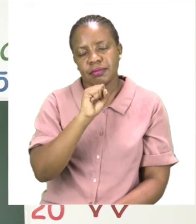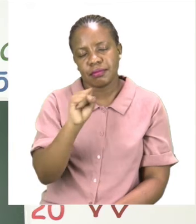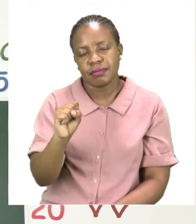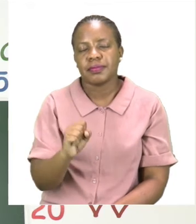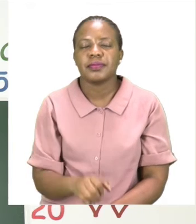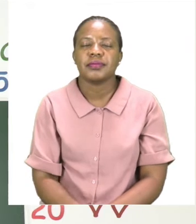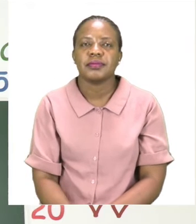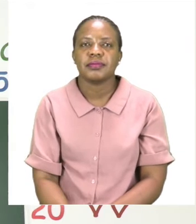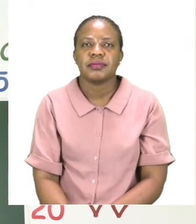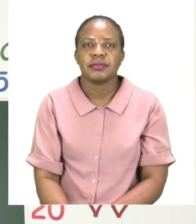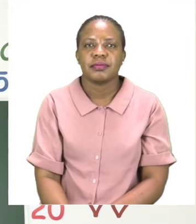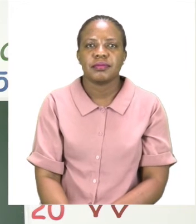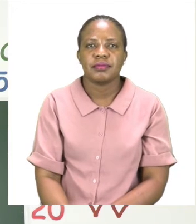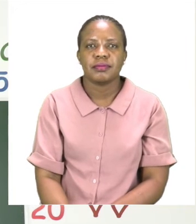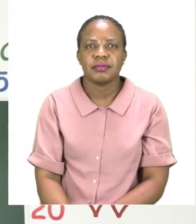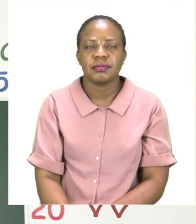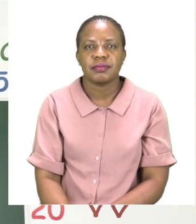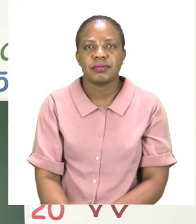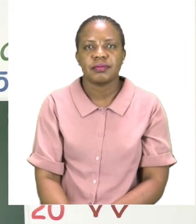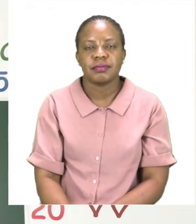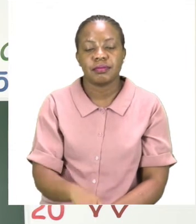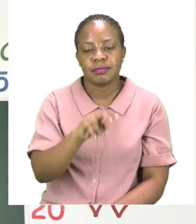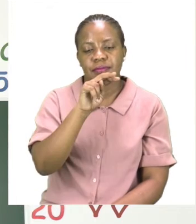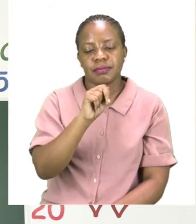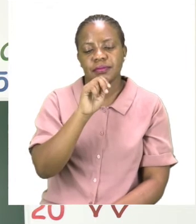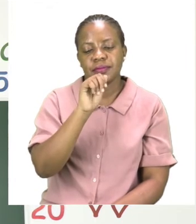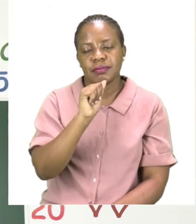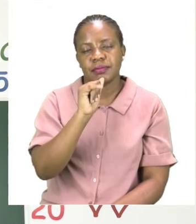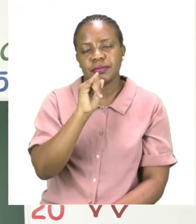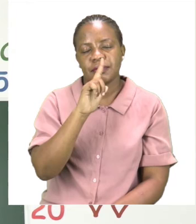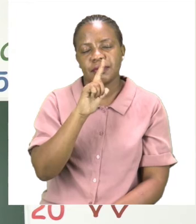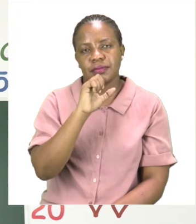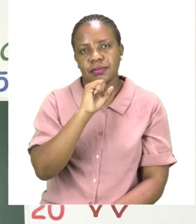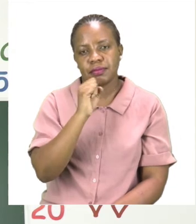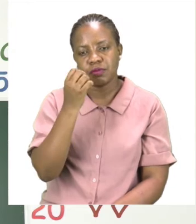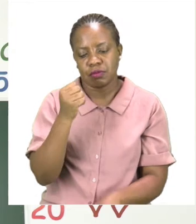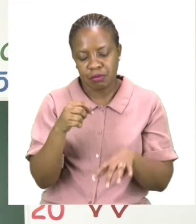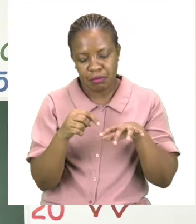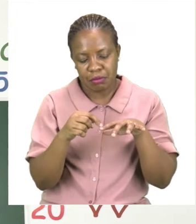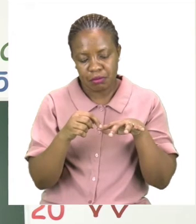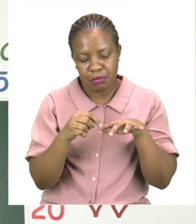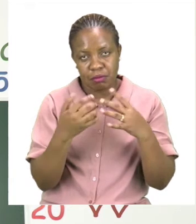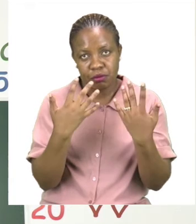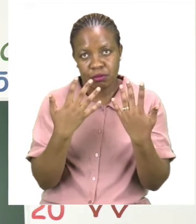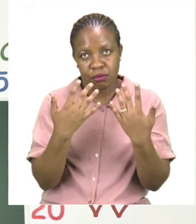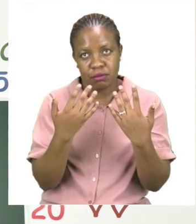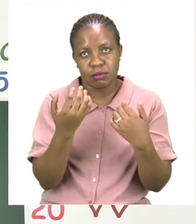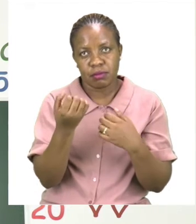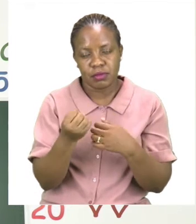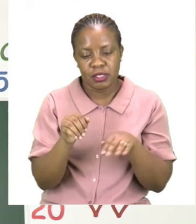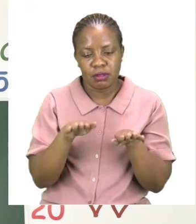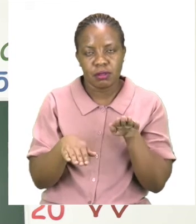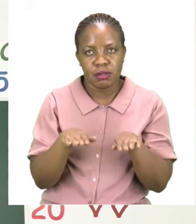and we have toenails. Then the last word, I have a special picture for you,